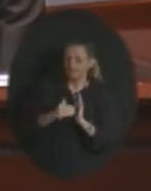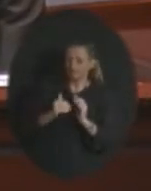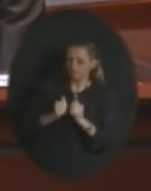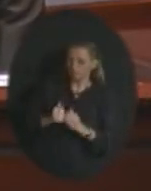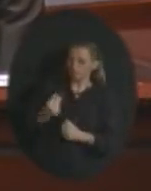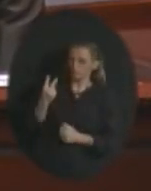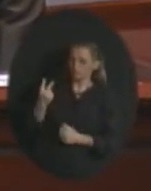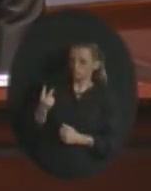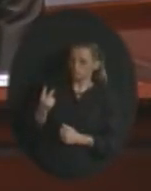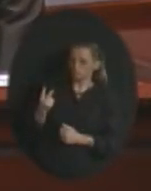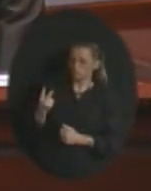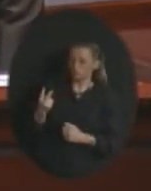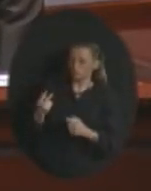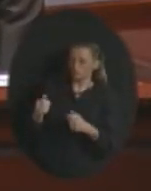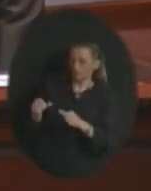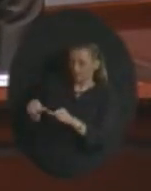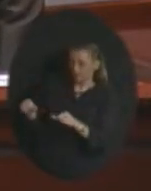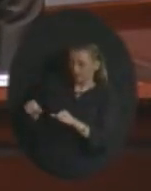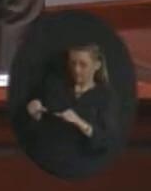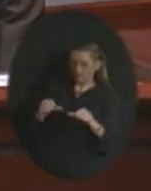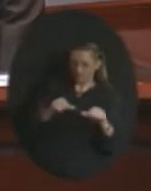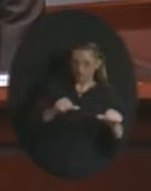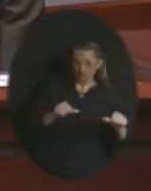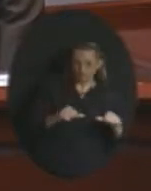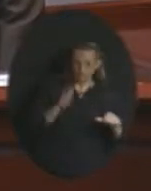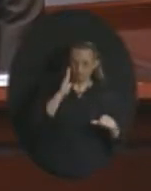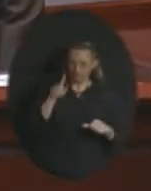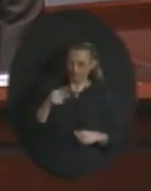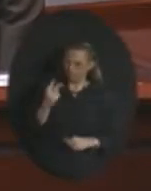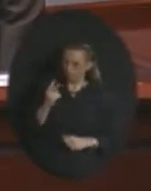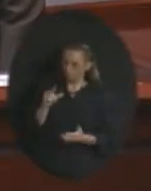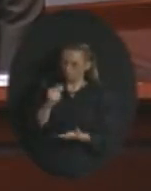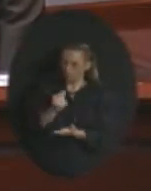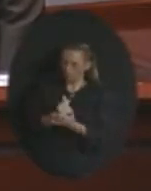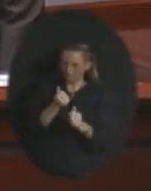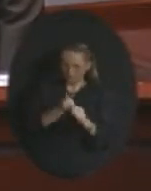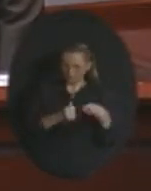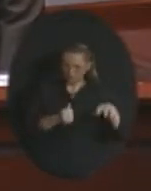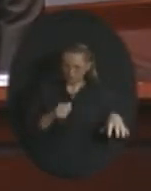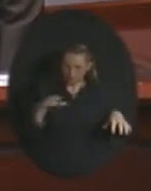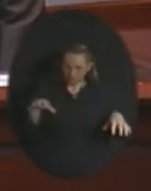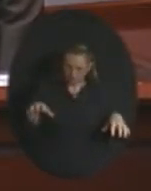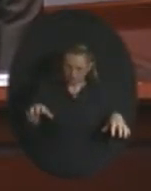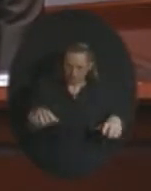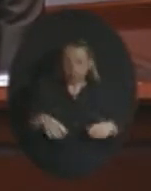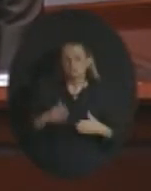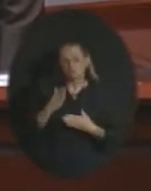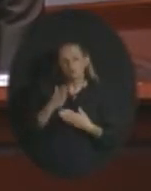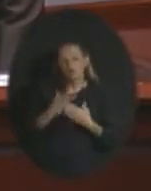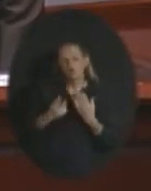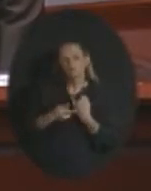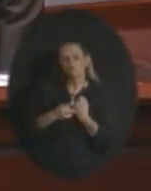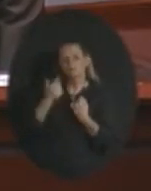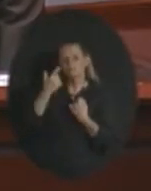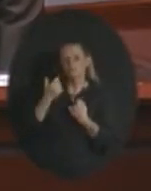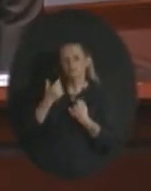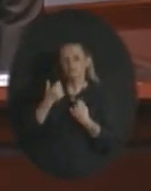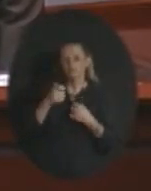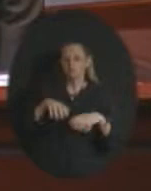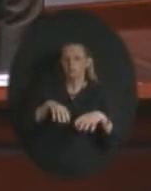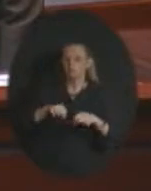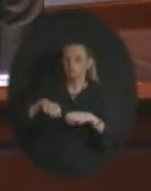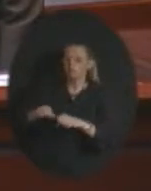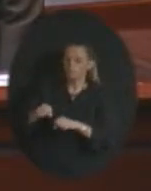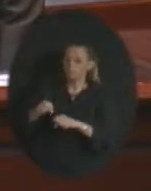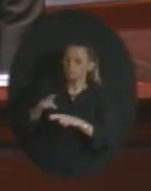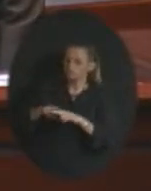two graduations at each complex. And so you have some savings by, you know, right now we rent chairs for all of our schools and sound system maybe and